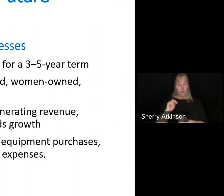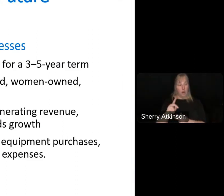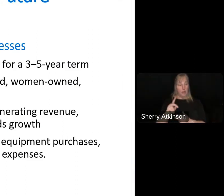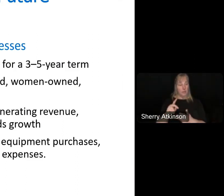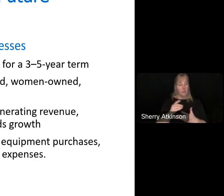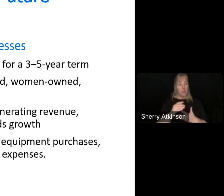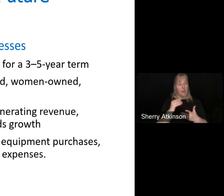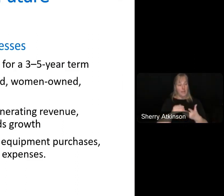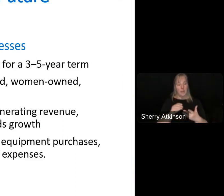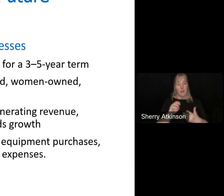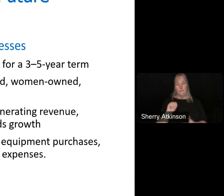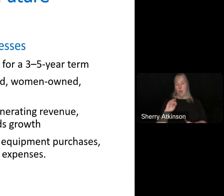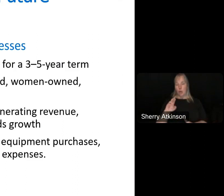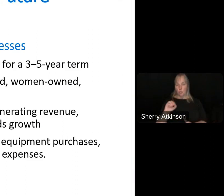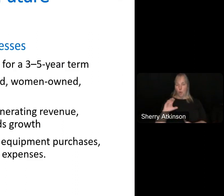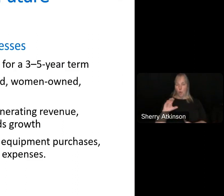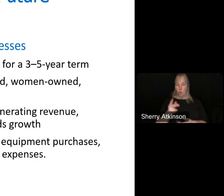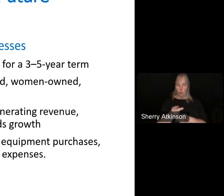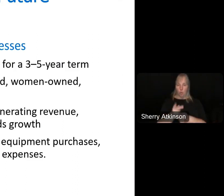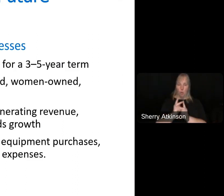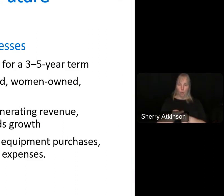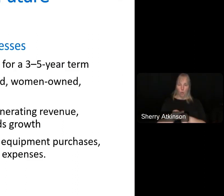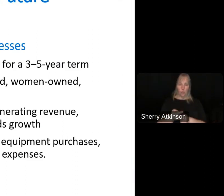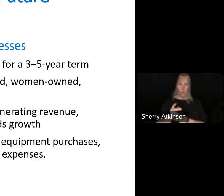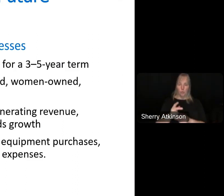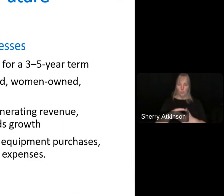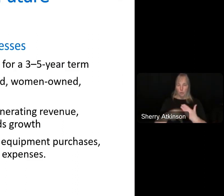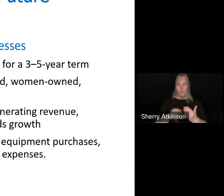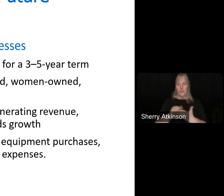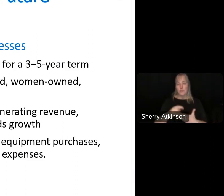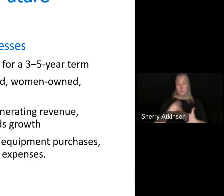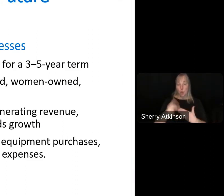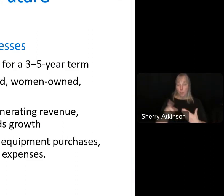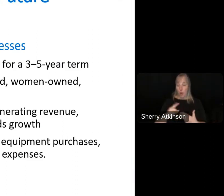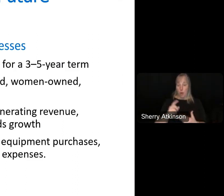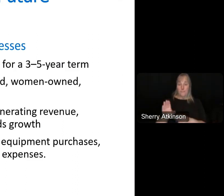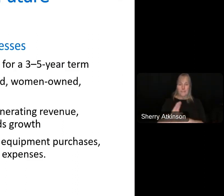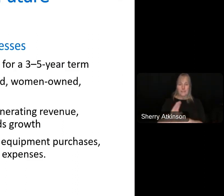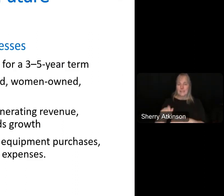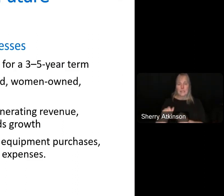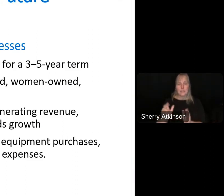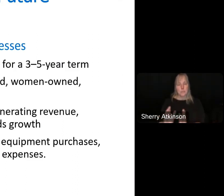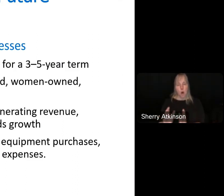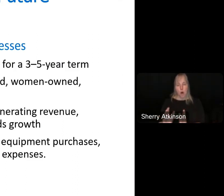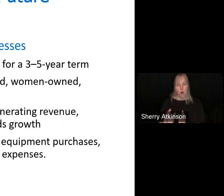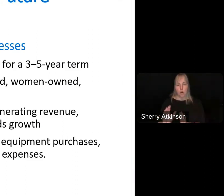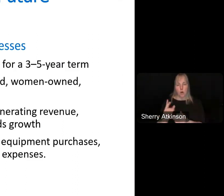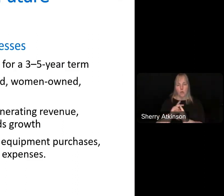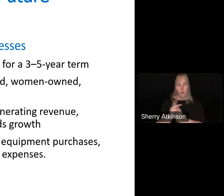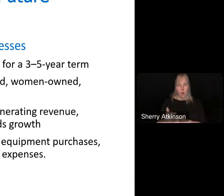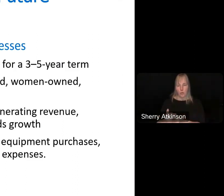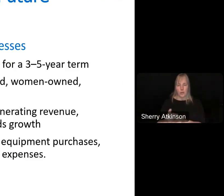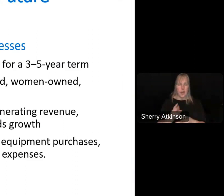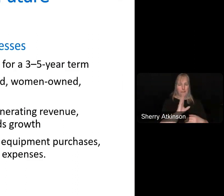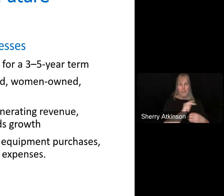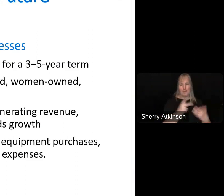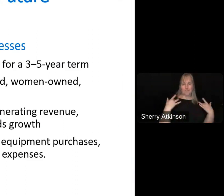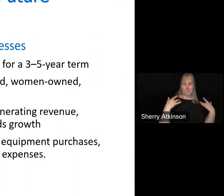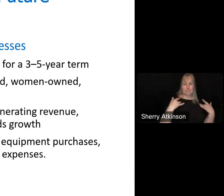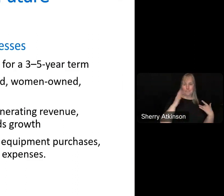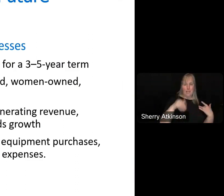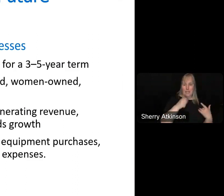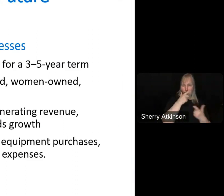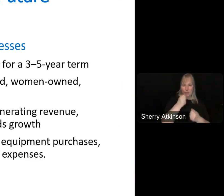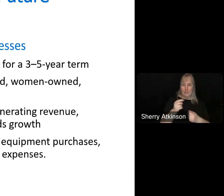is a program where businesses need smaller loans that a bank isn't really going to deal with. So it's between $10,000